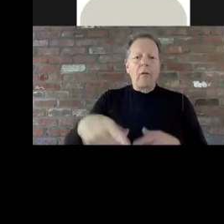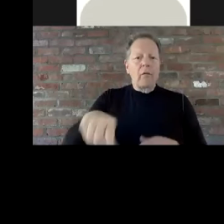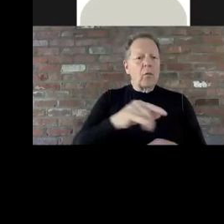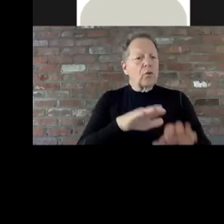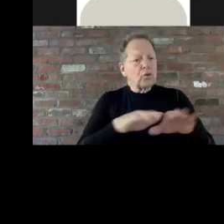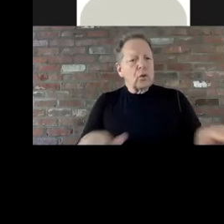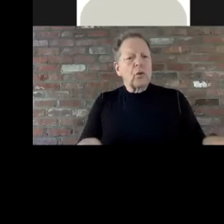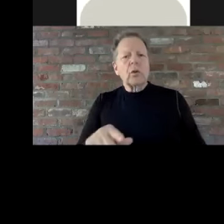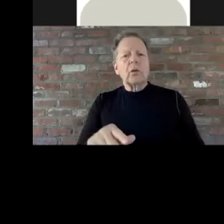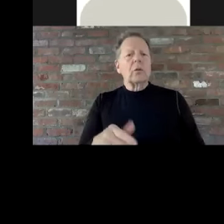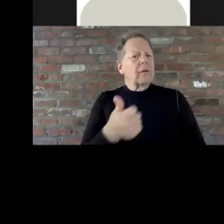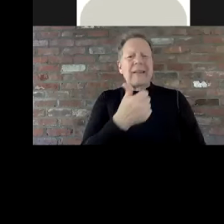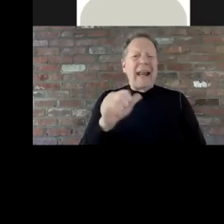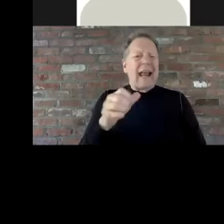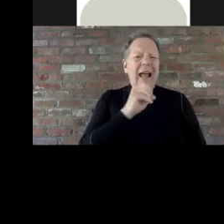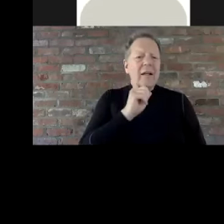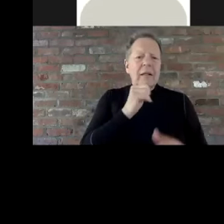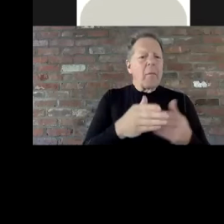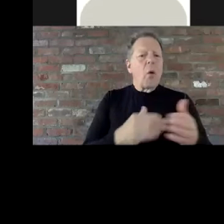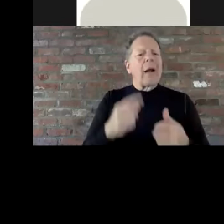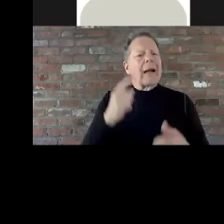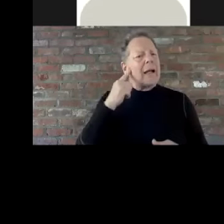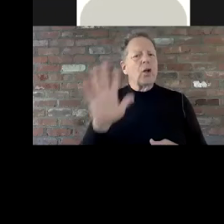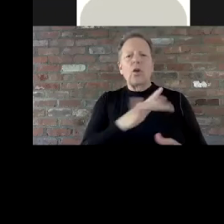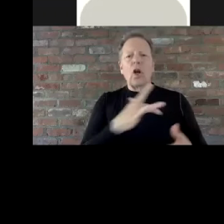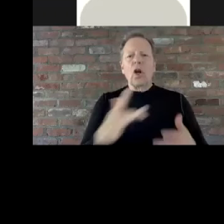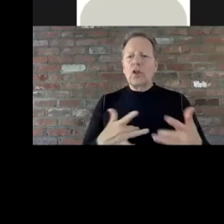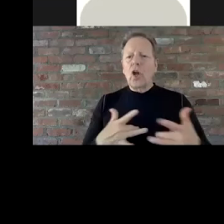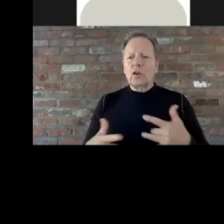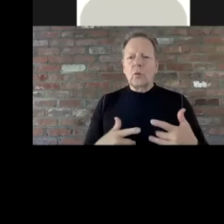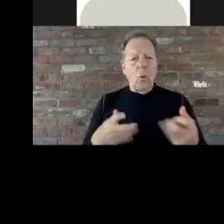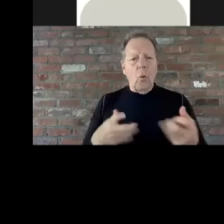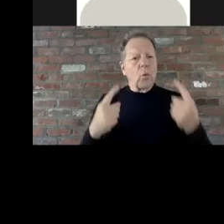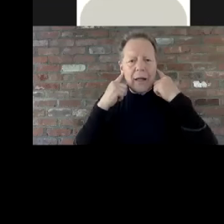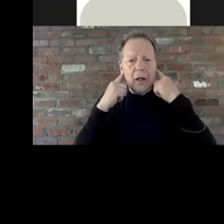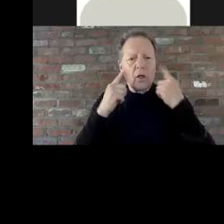ages that you might want to provide.